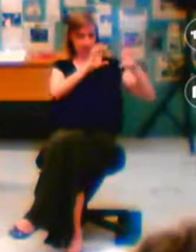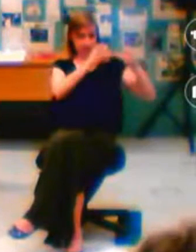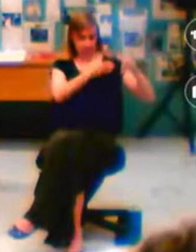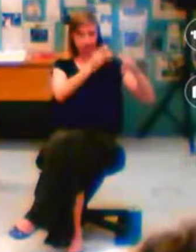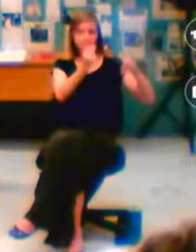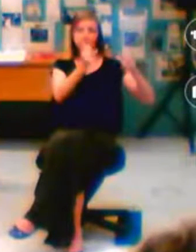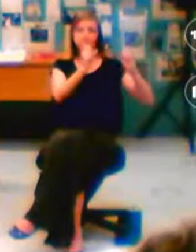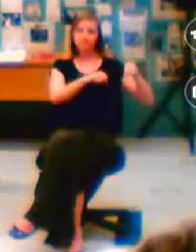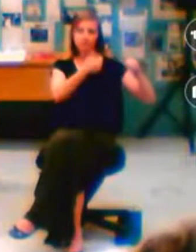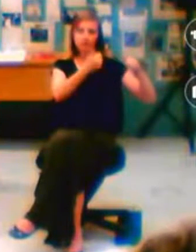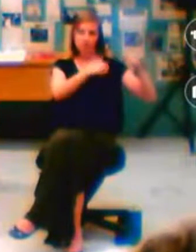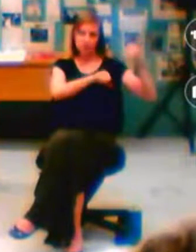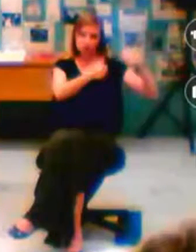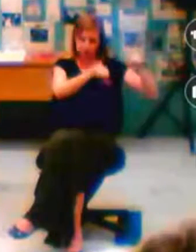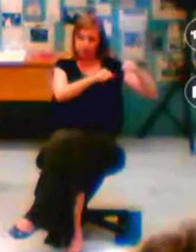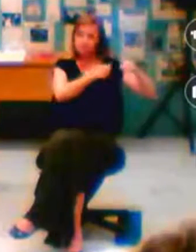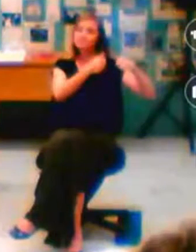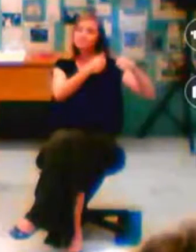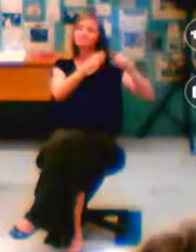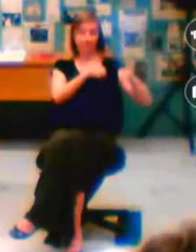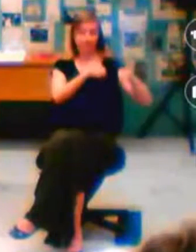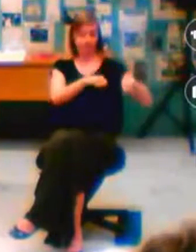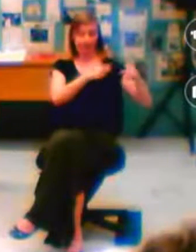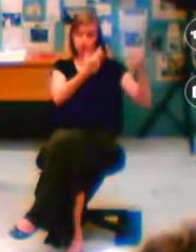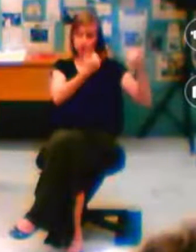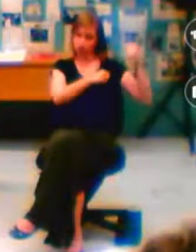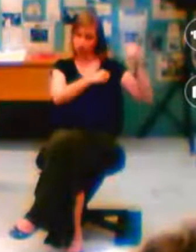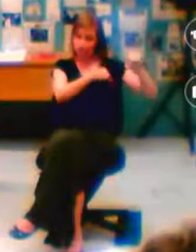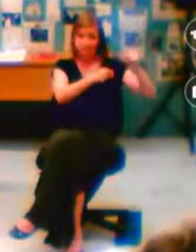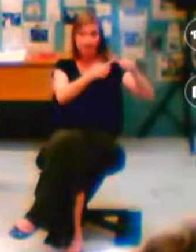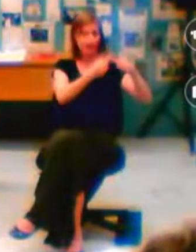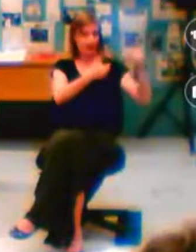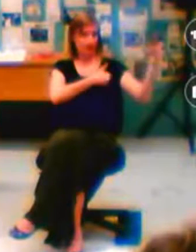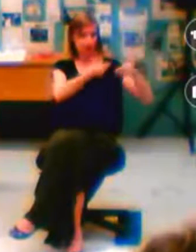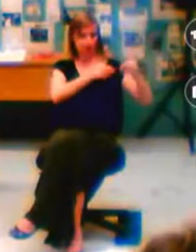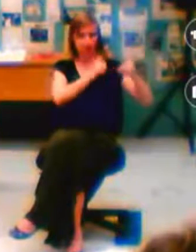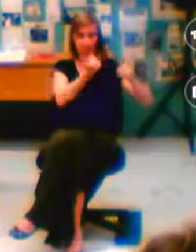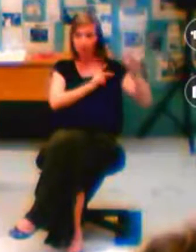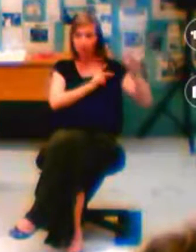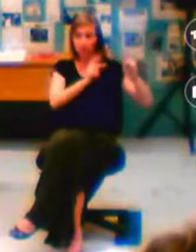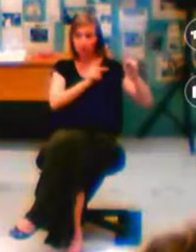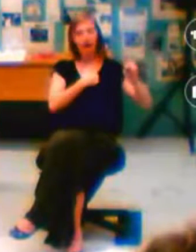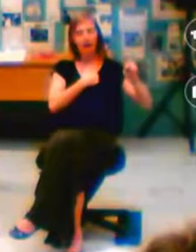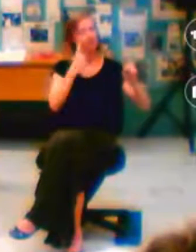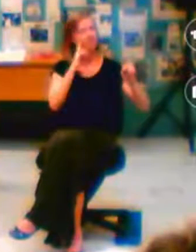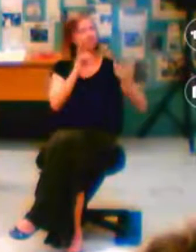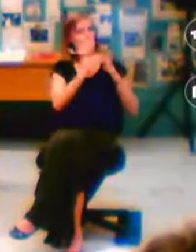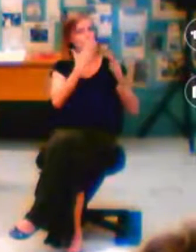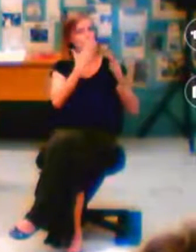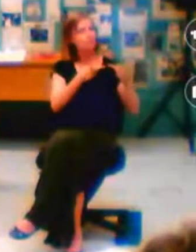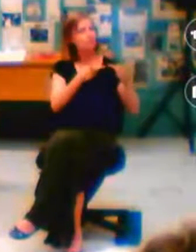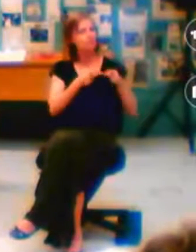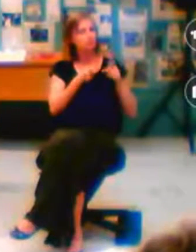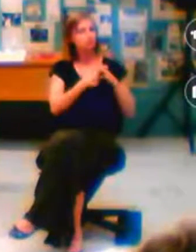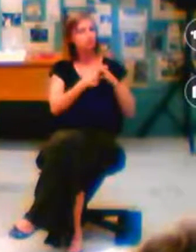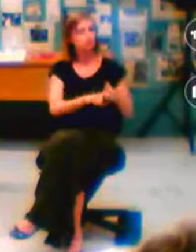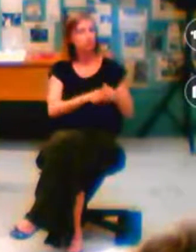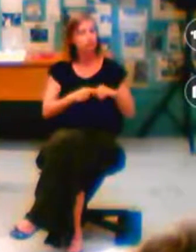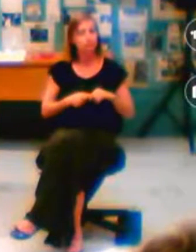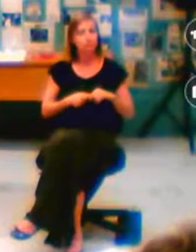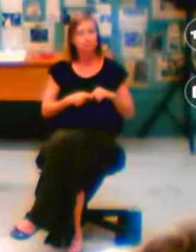that the structure of having an elected board of directors that can be rejected and put back in